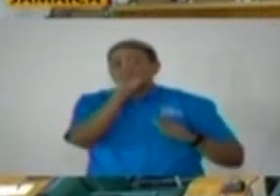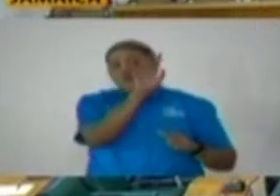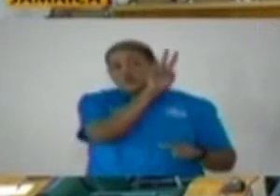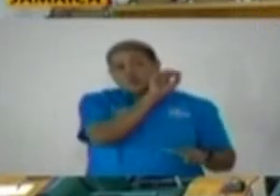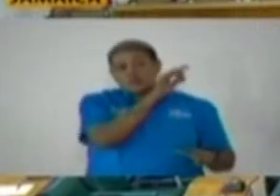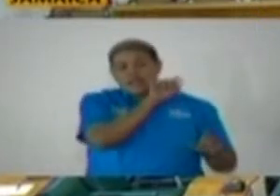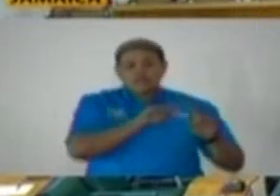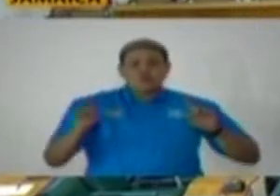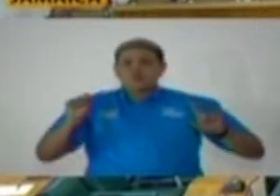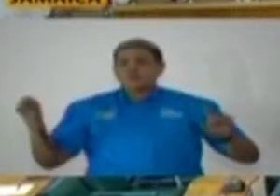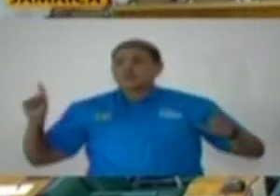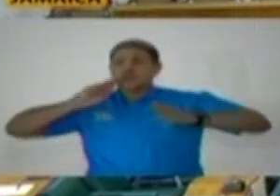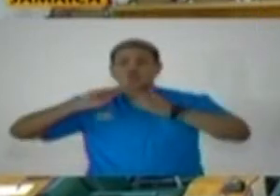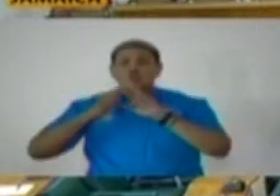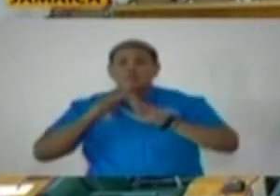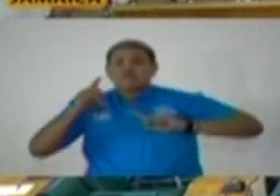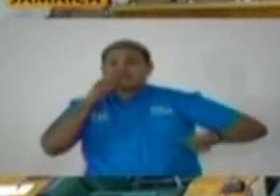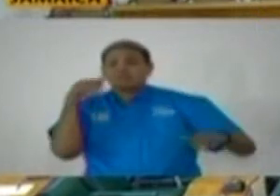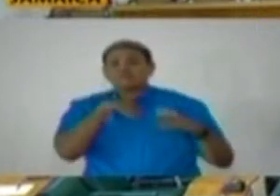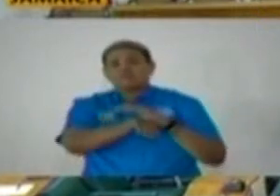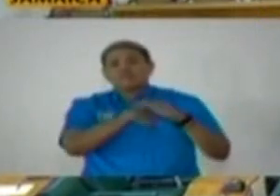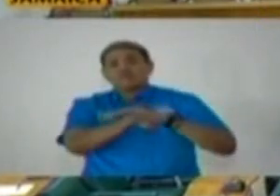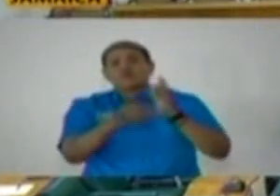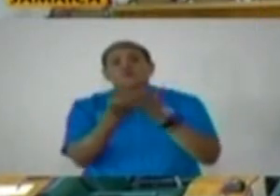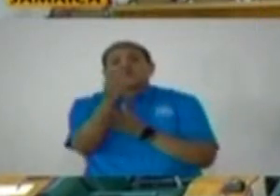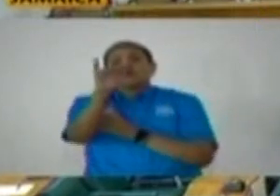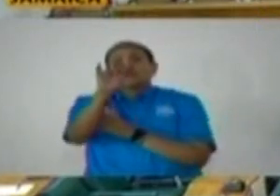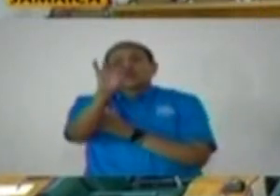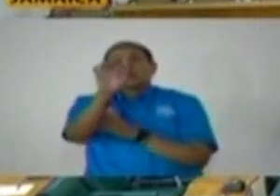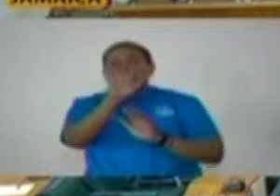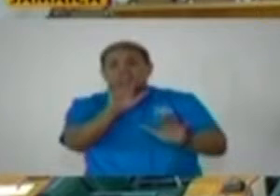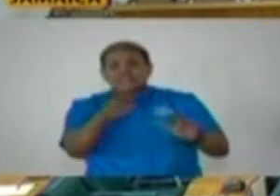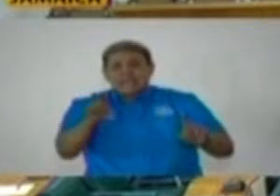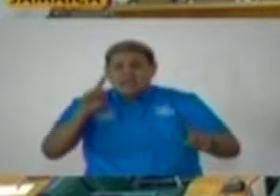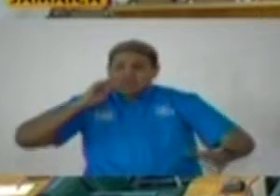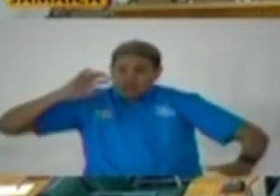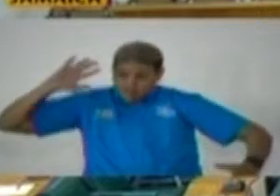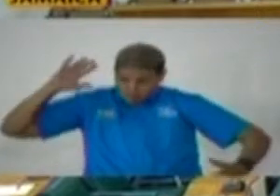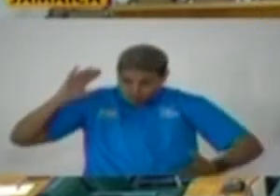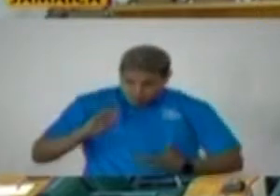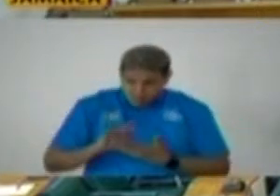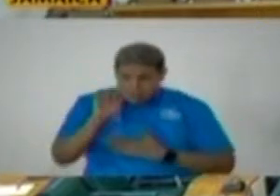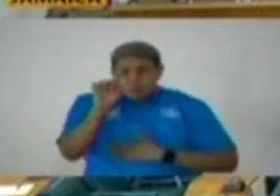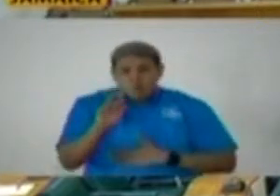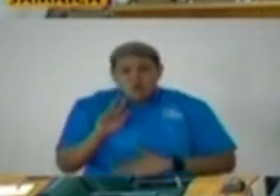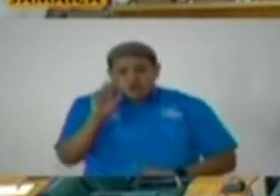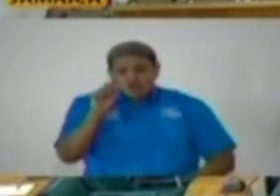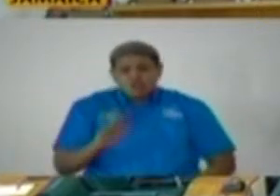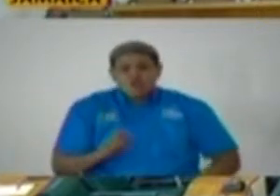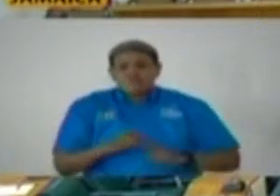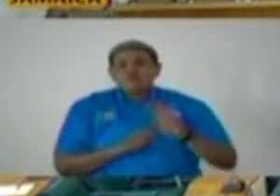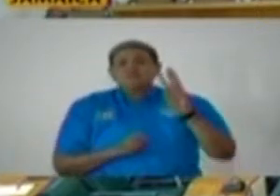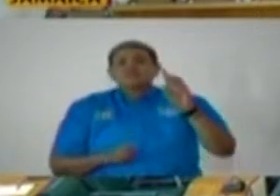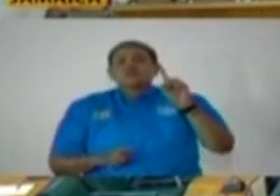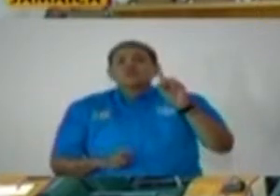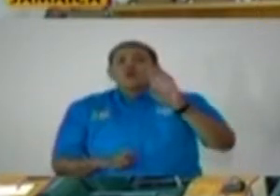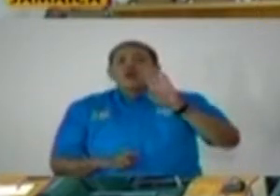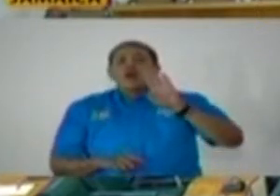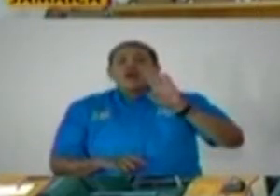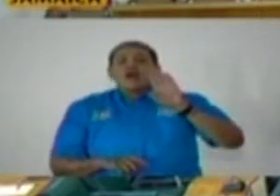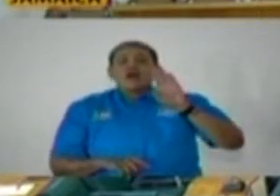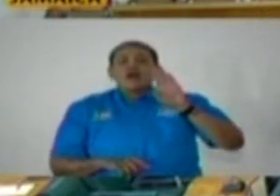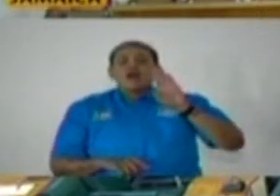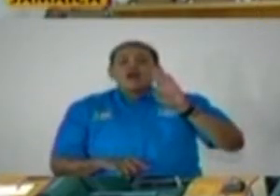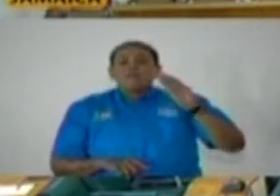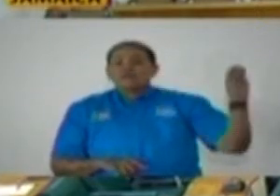2019-20, the number of passengers carried by the JUTC fell by 1/3, from 61 million to